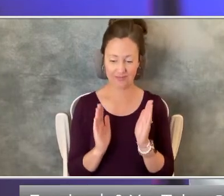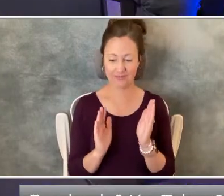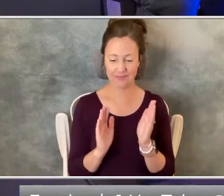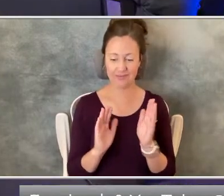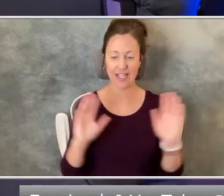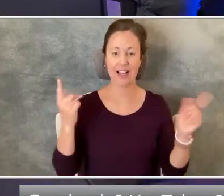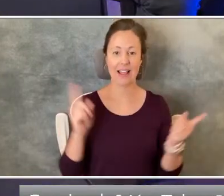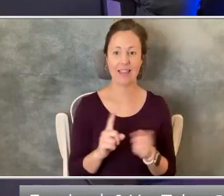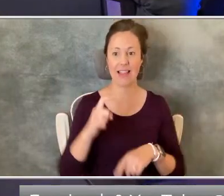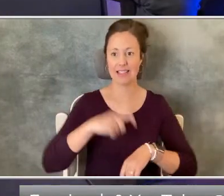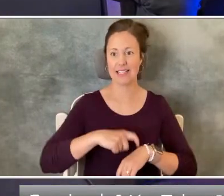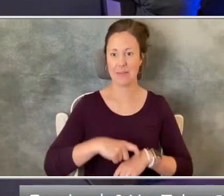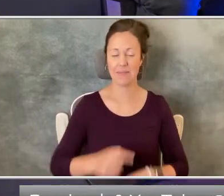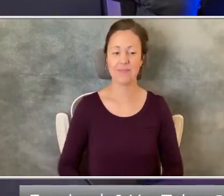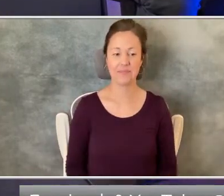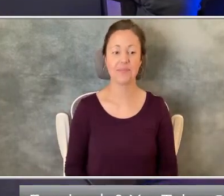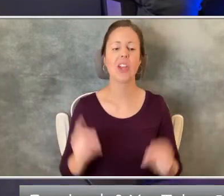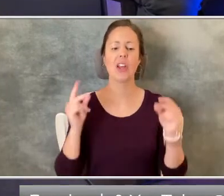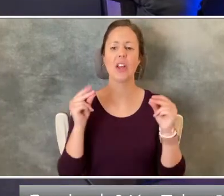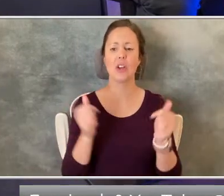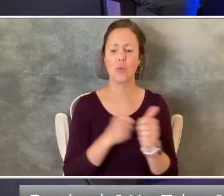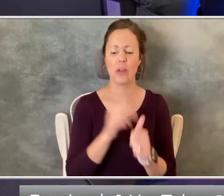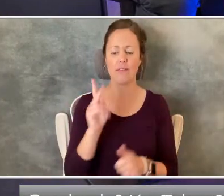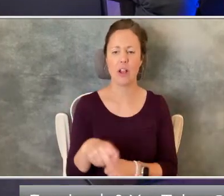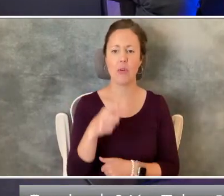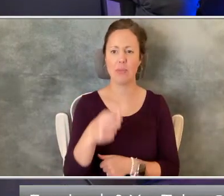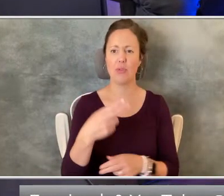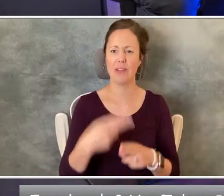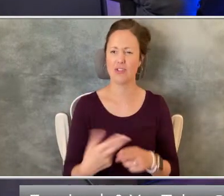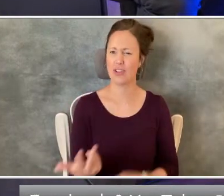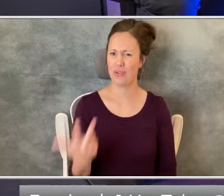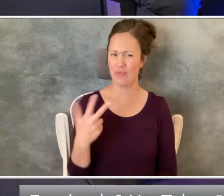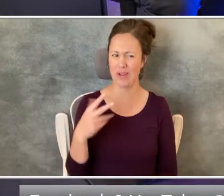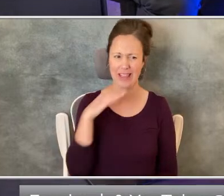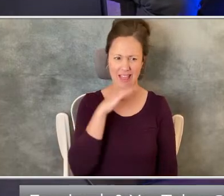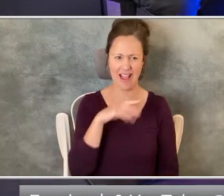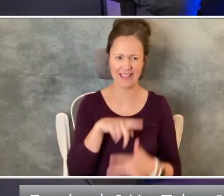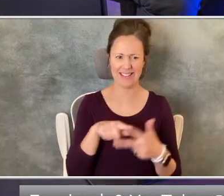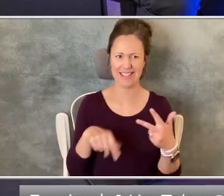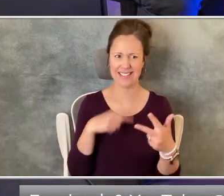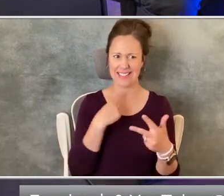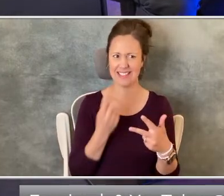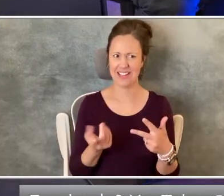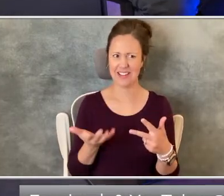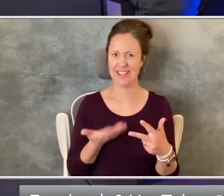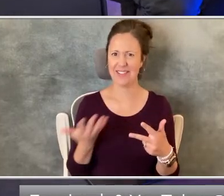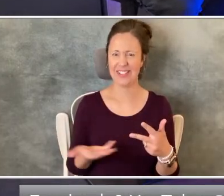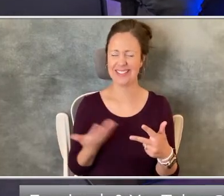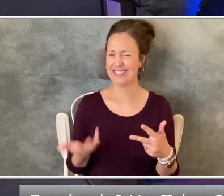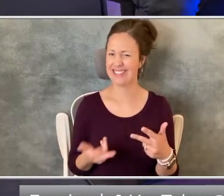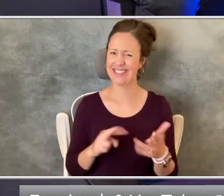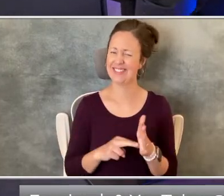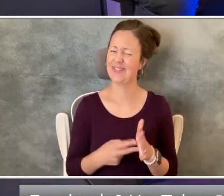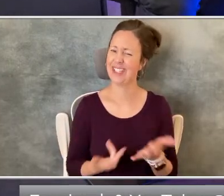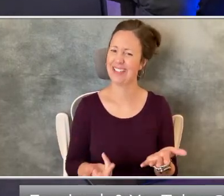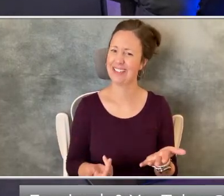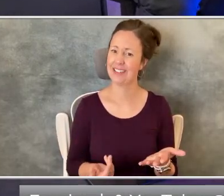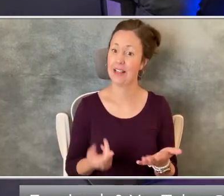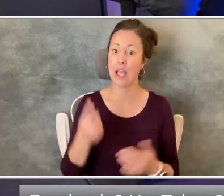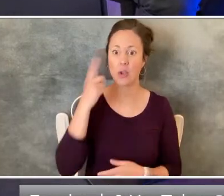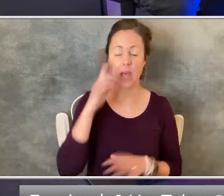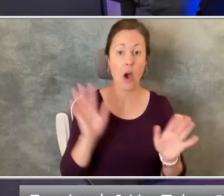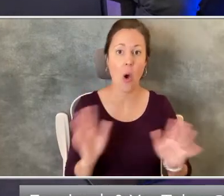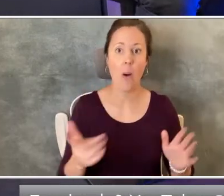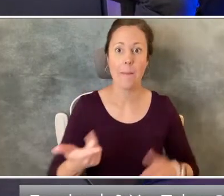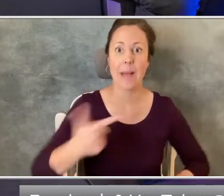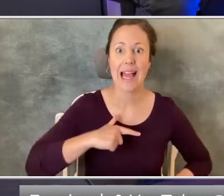Quick follow-up to that. You mentioned three false starts, or the 3 lies they tell you. That's the joke. What does that mean? Like you think you're getting a heart, and then it turns out, oh, not